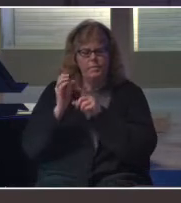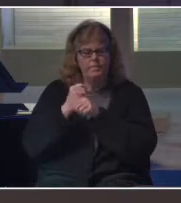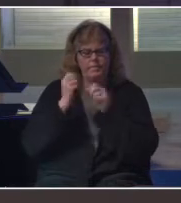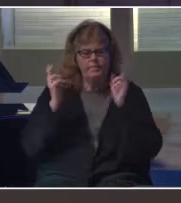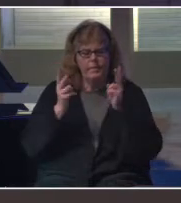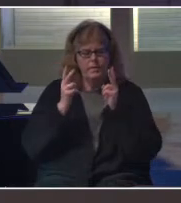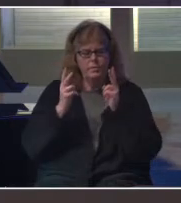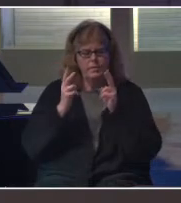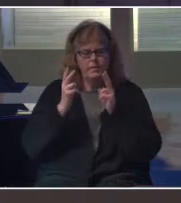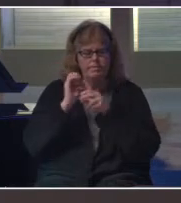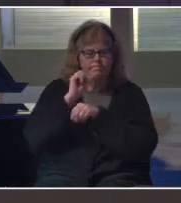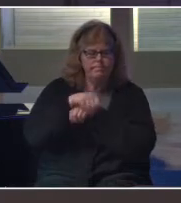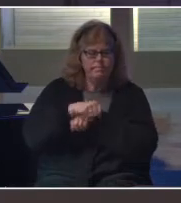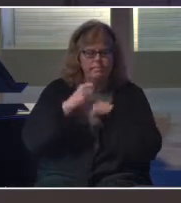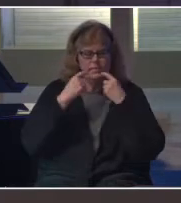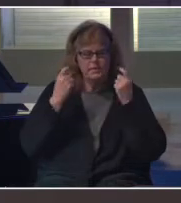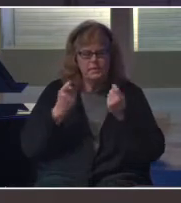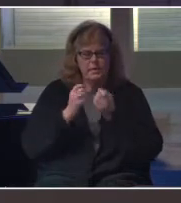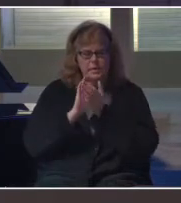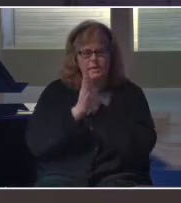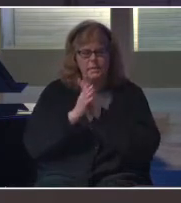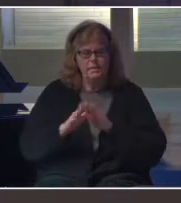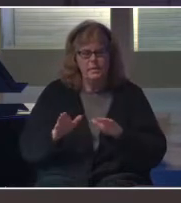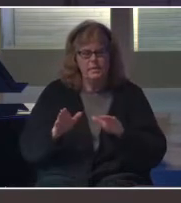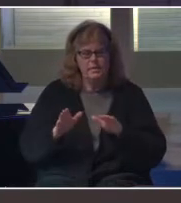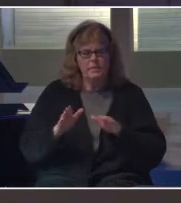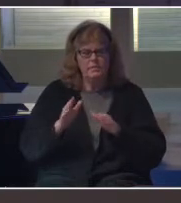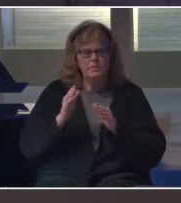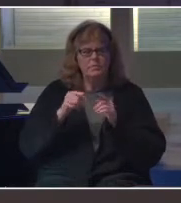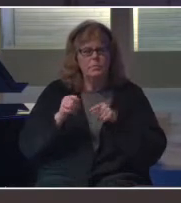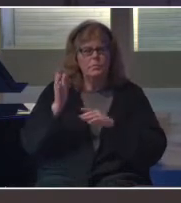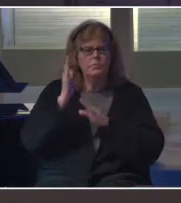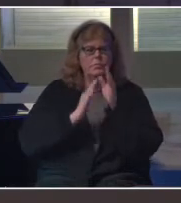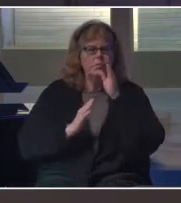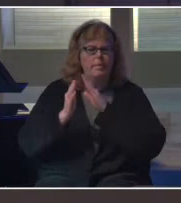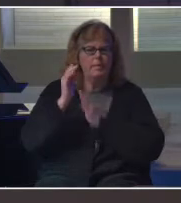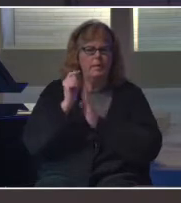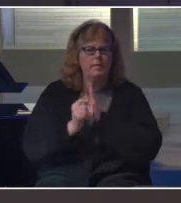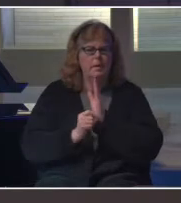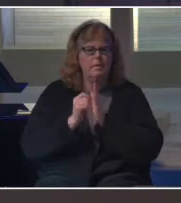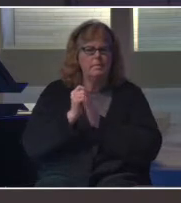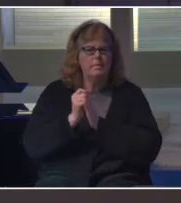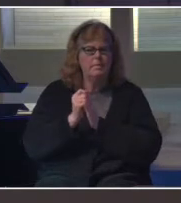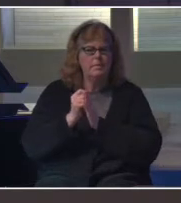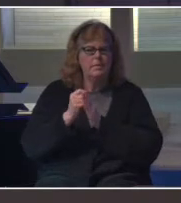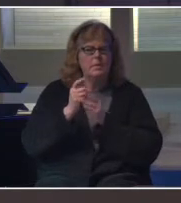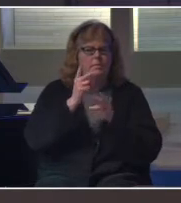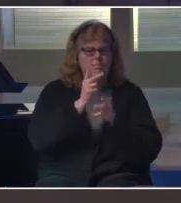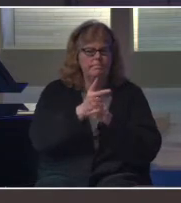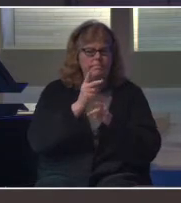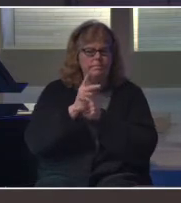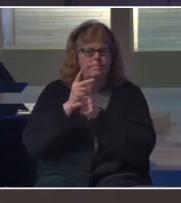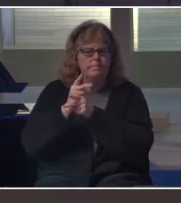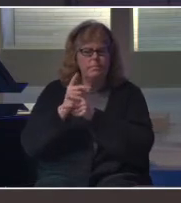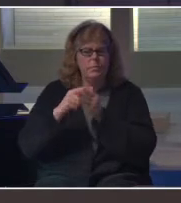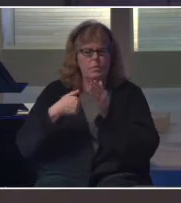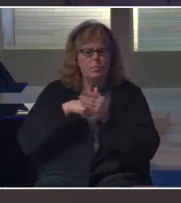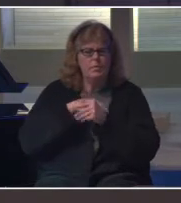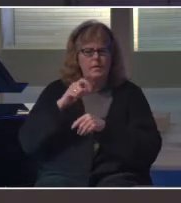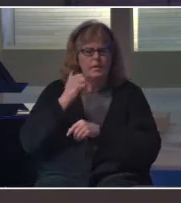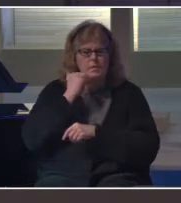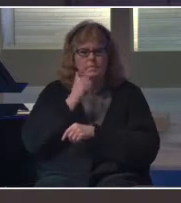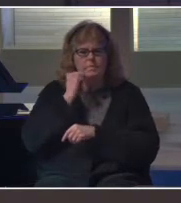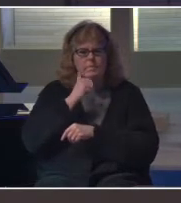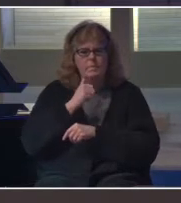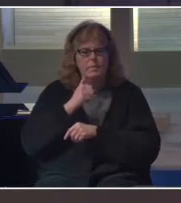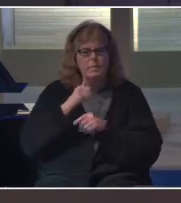over sin, peace in troubling times, provision for our daily needs.